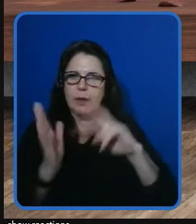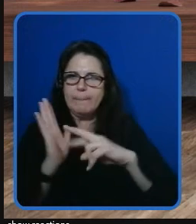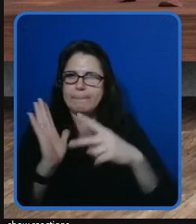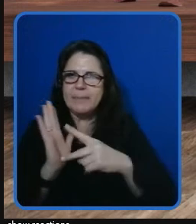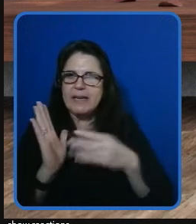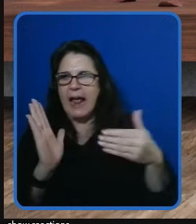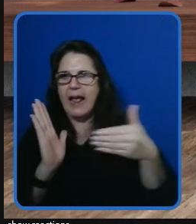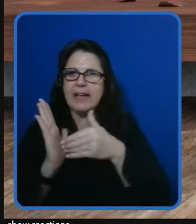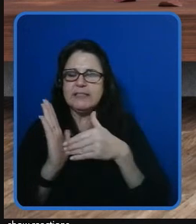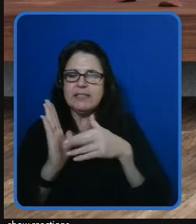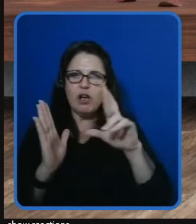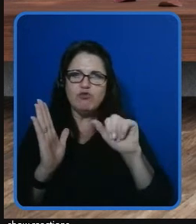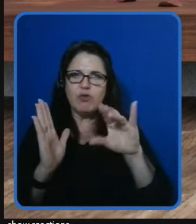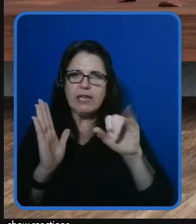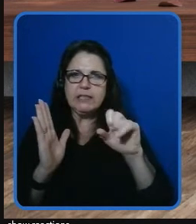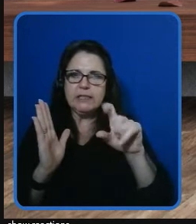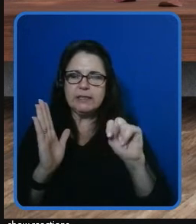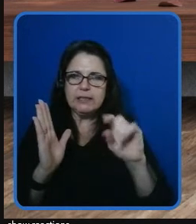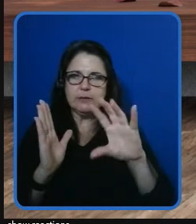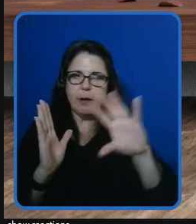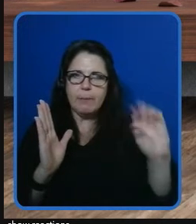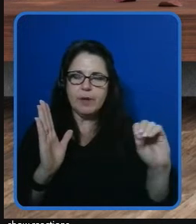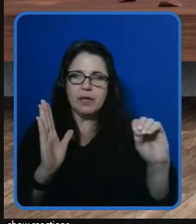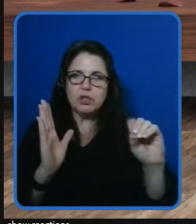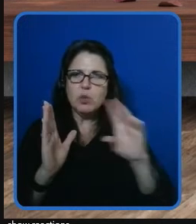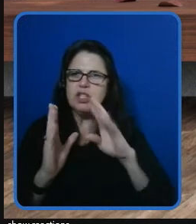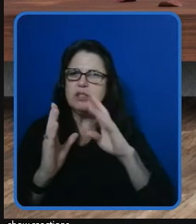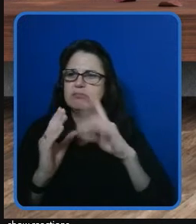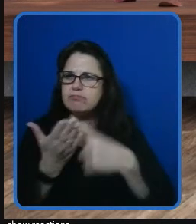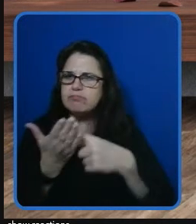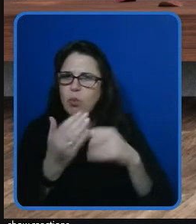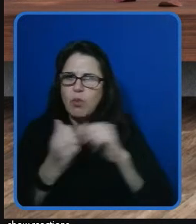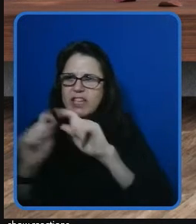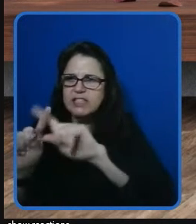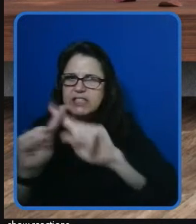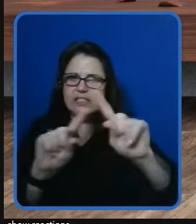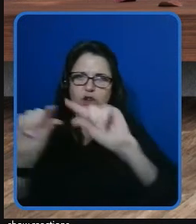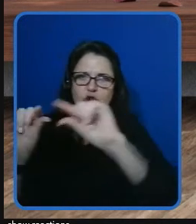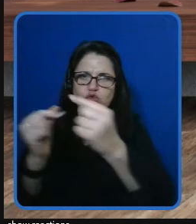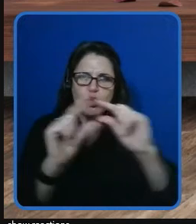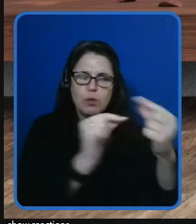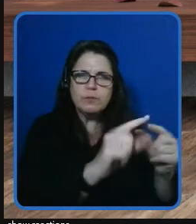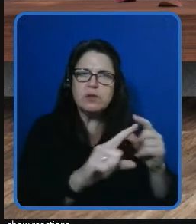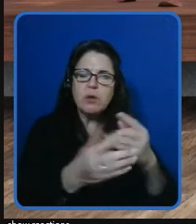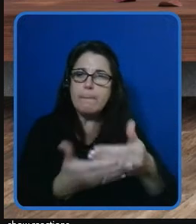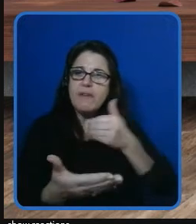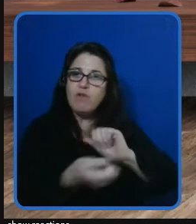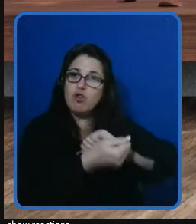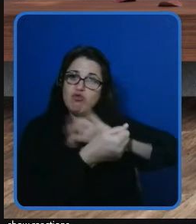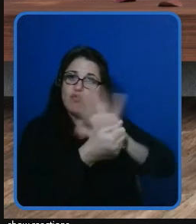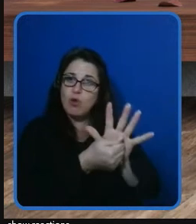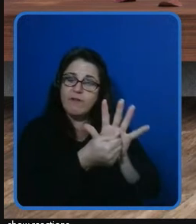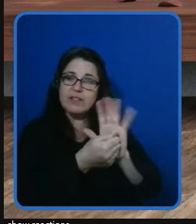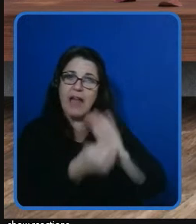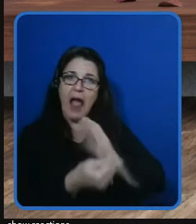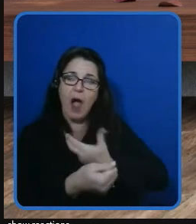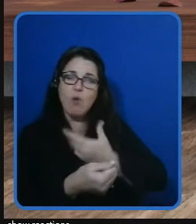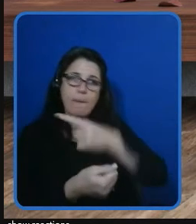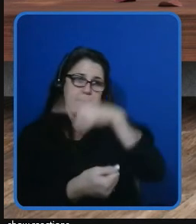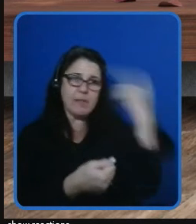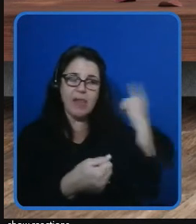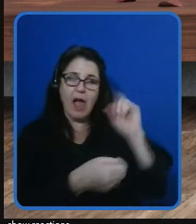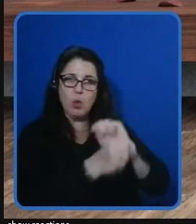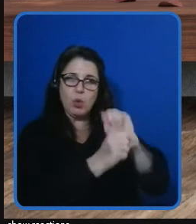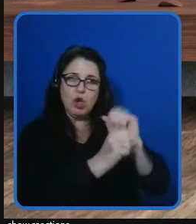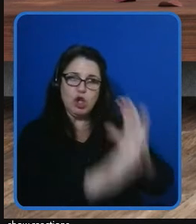talking to our groups. And one thing we really realized is in the pre-COVID world, our Black employees were more likely than our non-Black employees